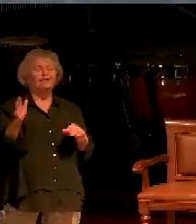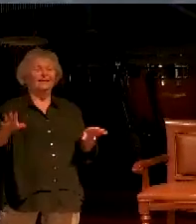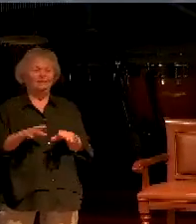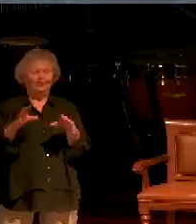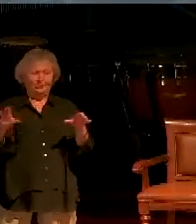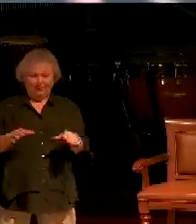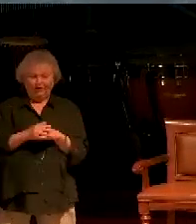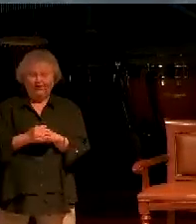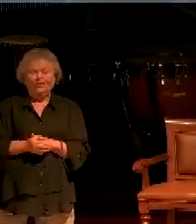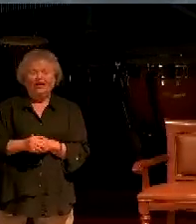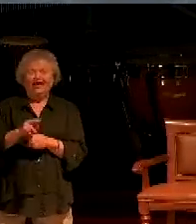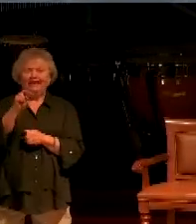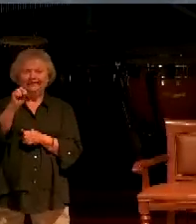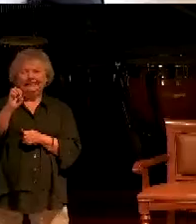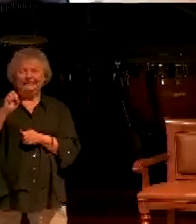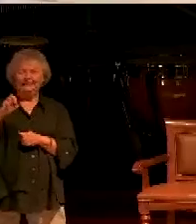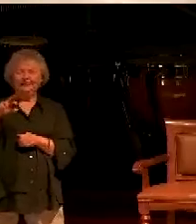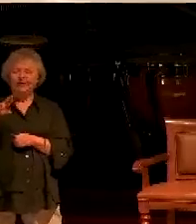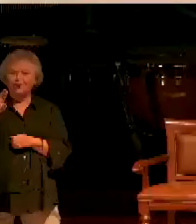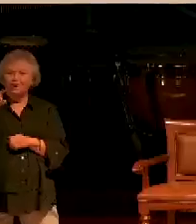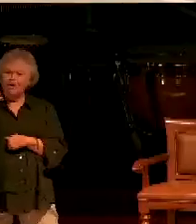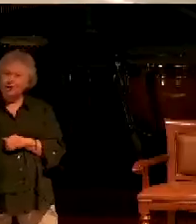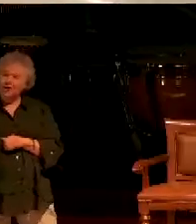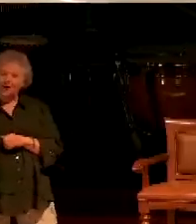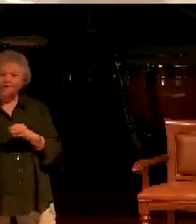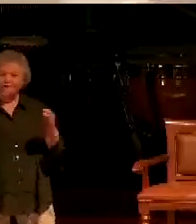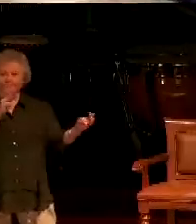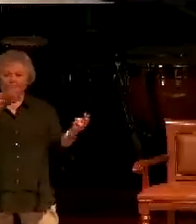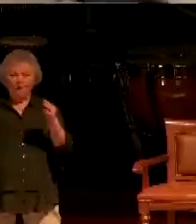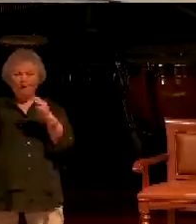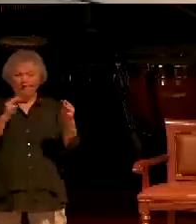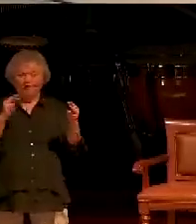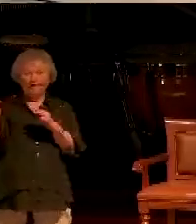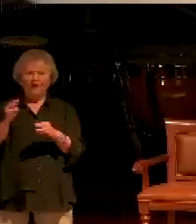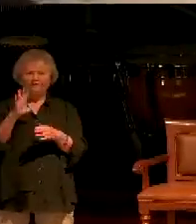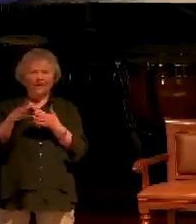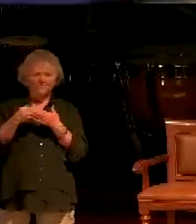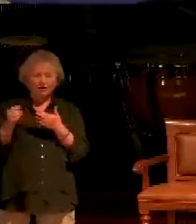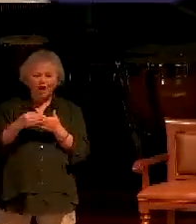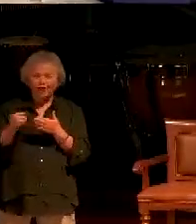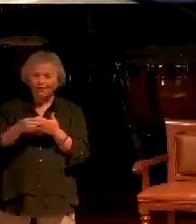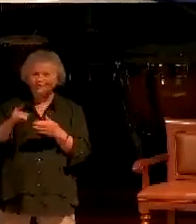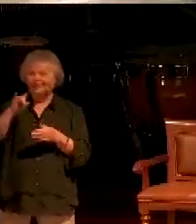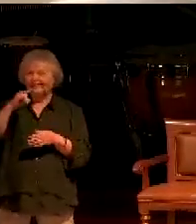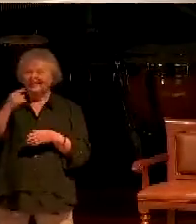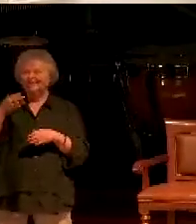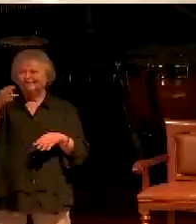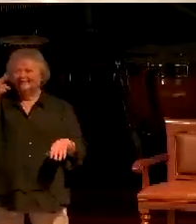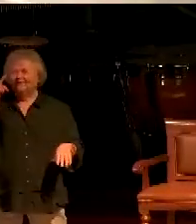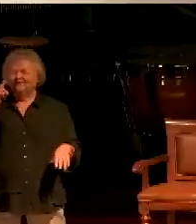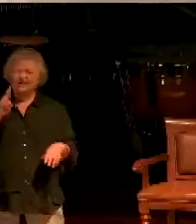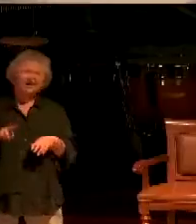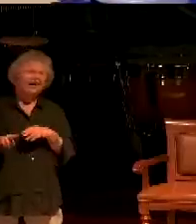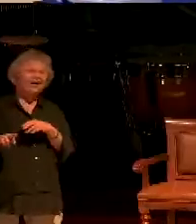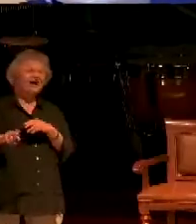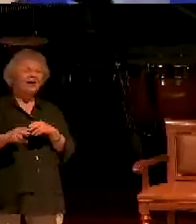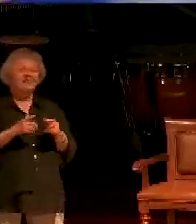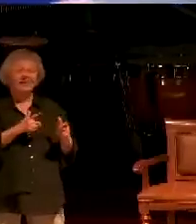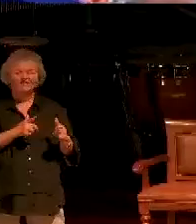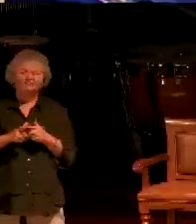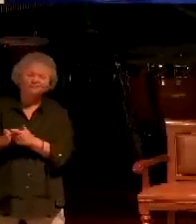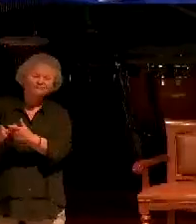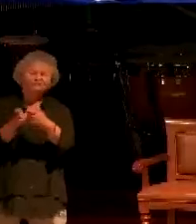next Saturday, Nerf Wars. It's only $5, and the kids have a ball running off energy while learning about